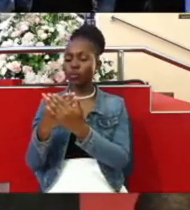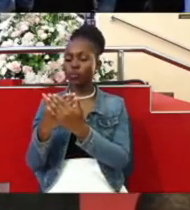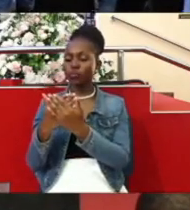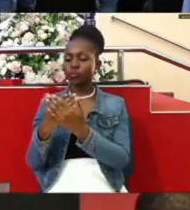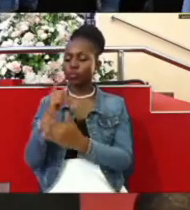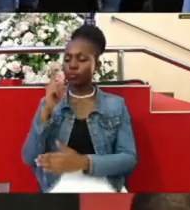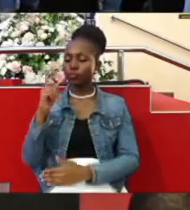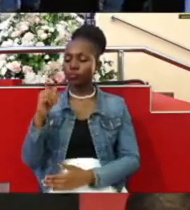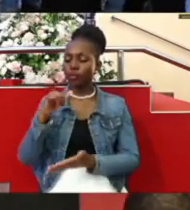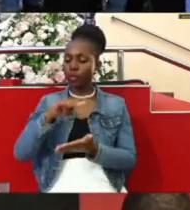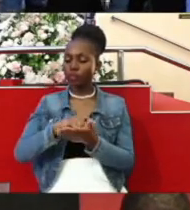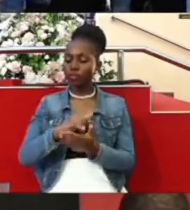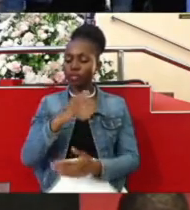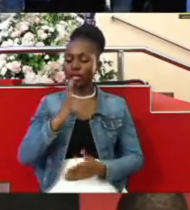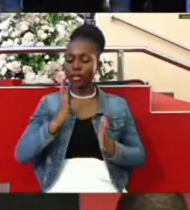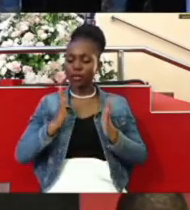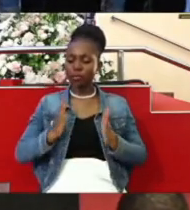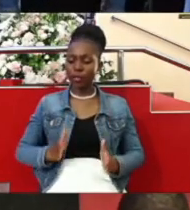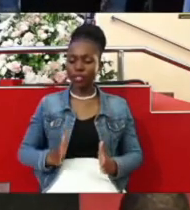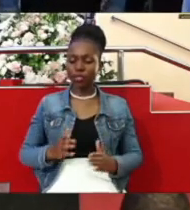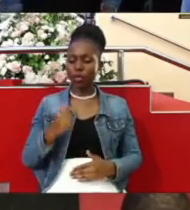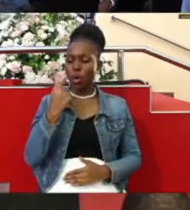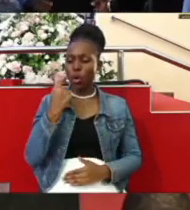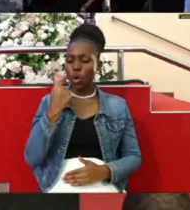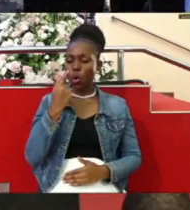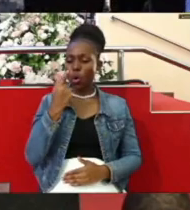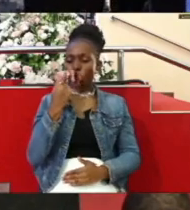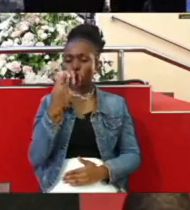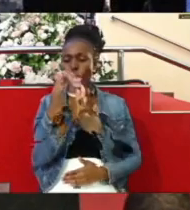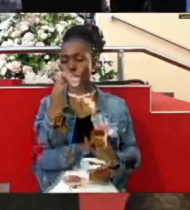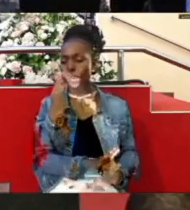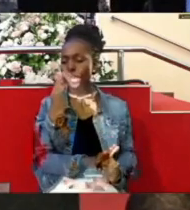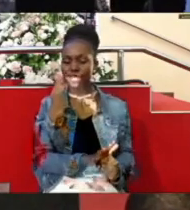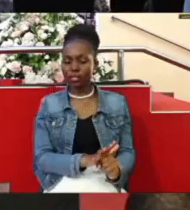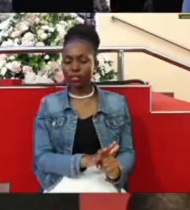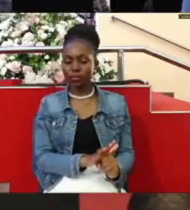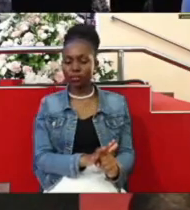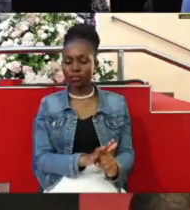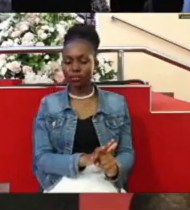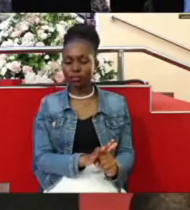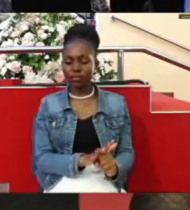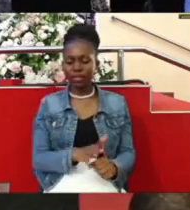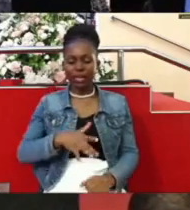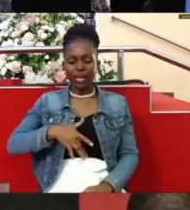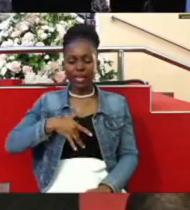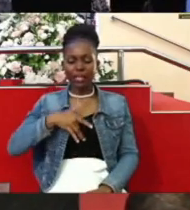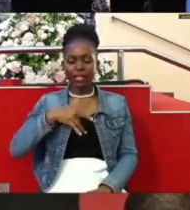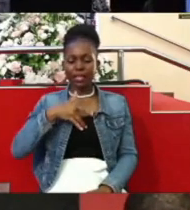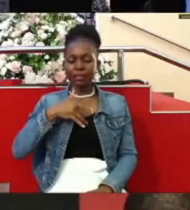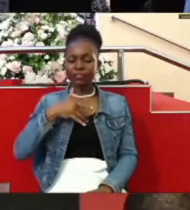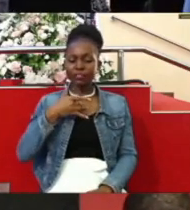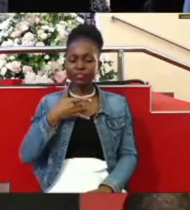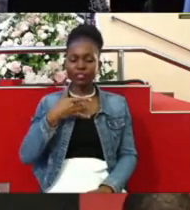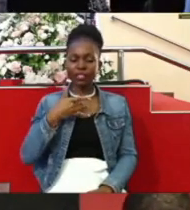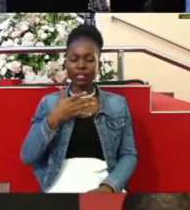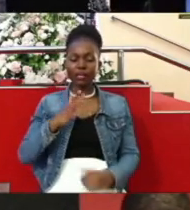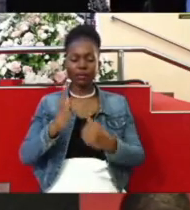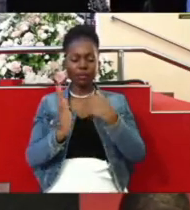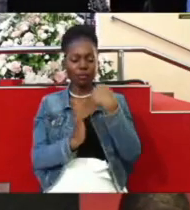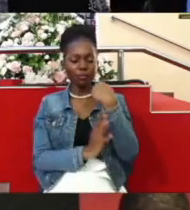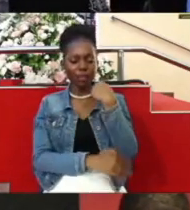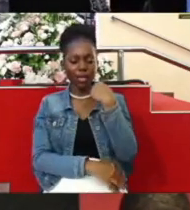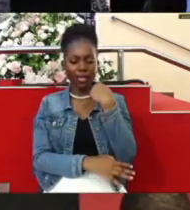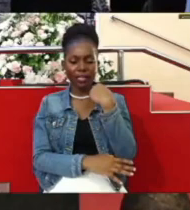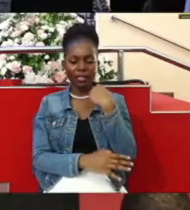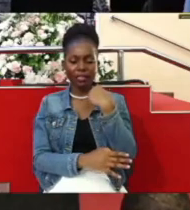sababu ya huyo mtu, who has been taken advantage of, ambaye ametumiwa vibaya, and they are feeling they are so dejected and rejected.